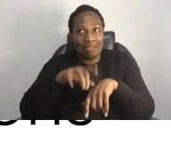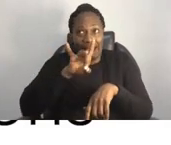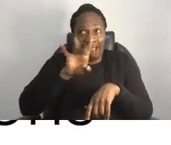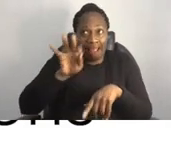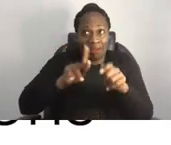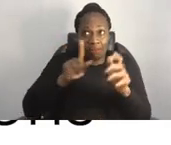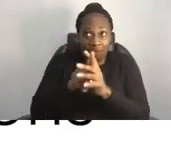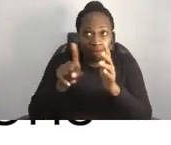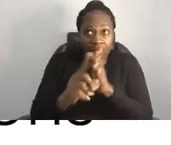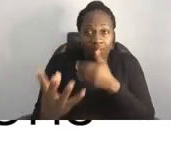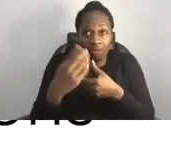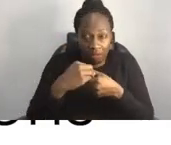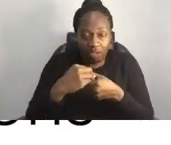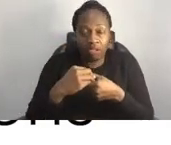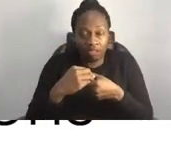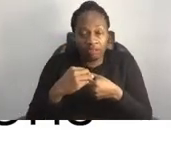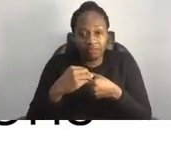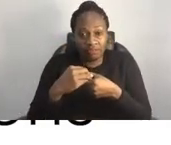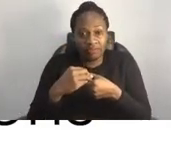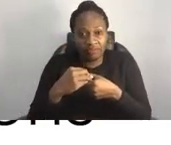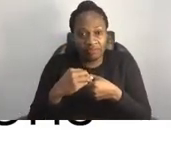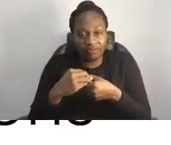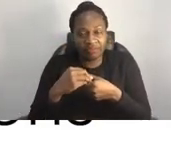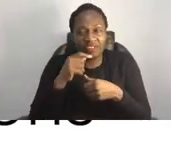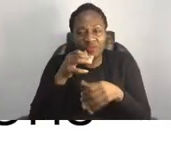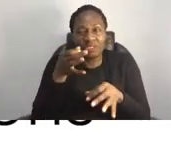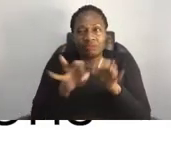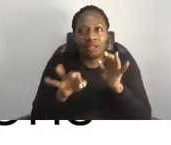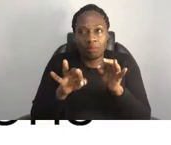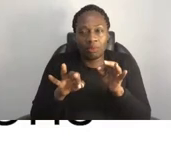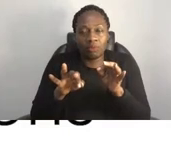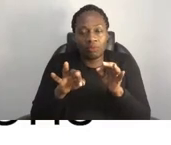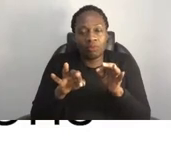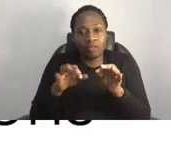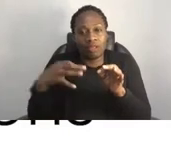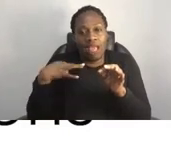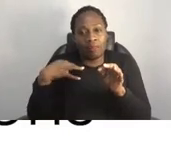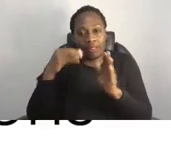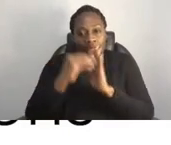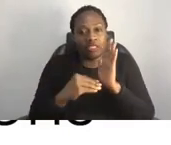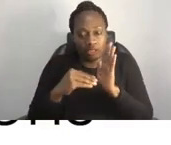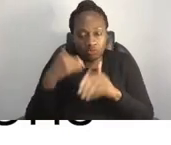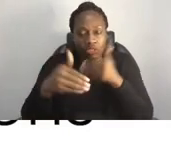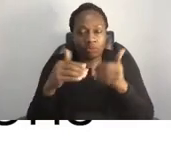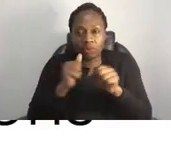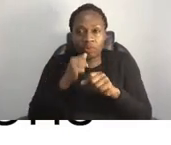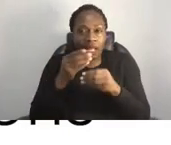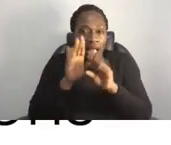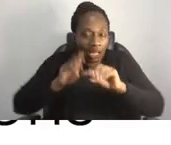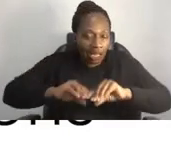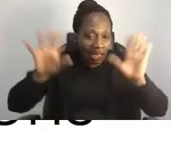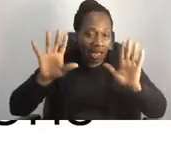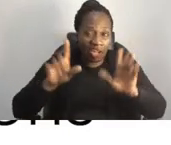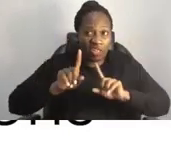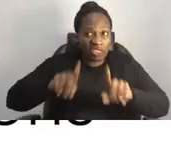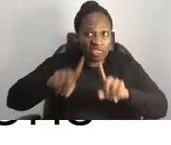and participated, which ended up being beautiful. We had a very simple application process that we will share with you, but we wanted to make it clear that